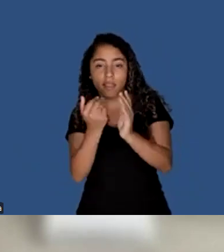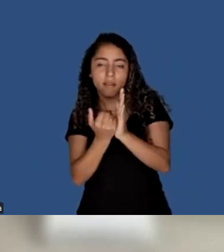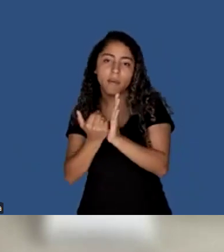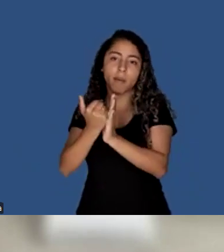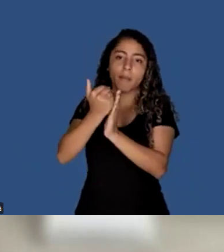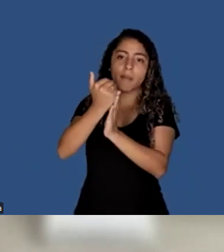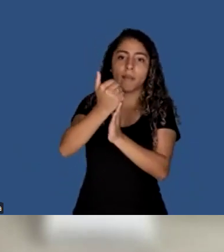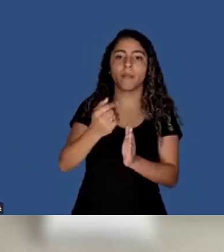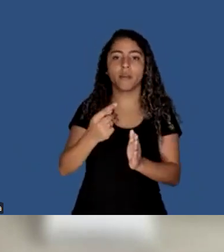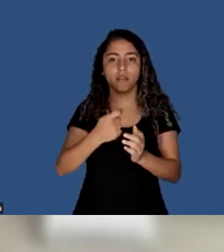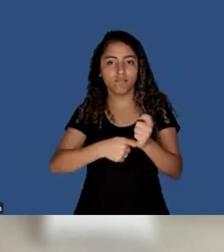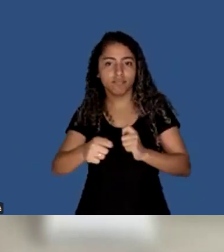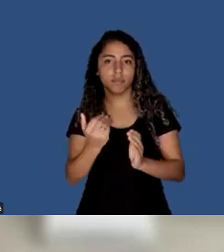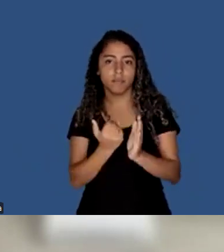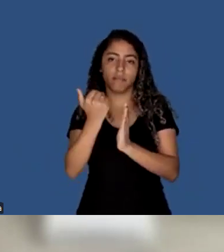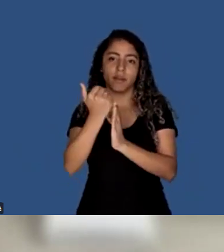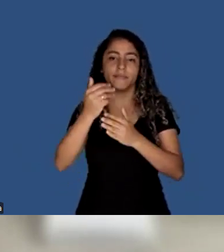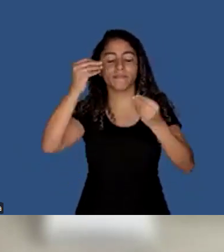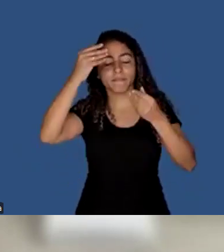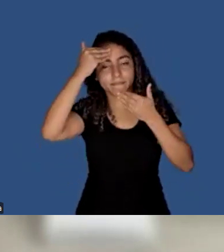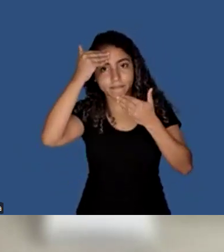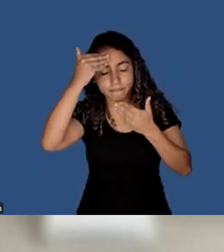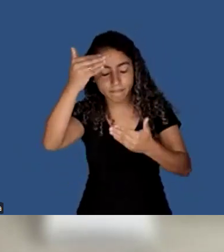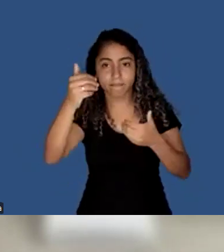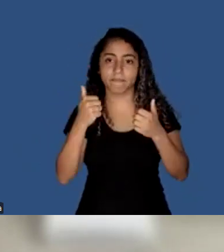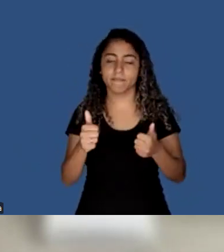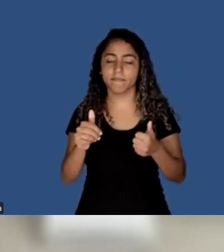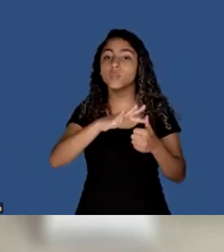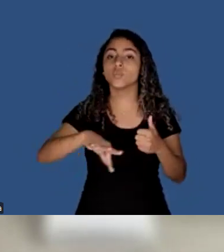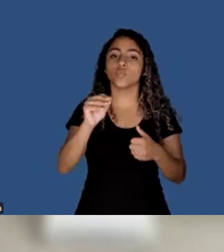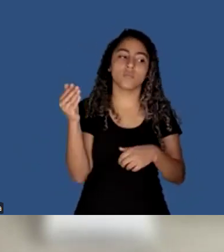in sales and profitability. Thank you very much.